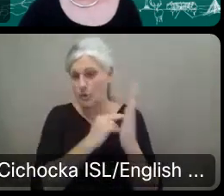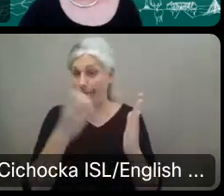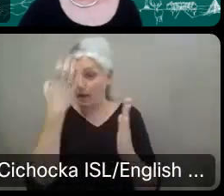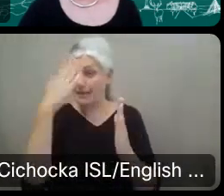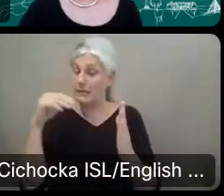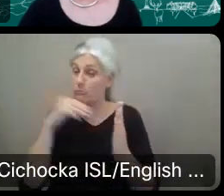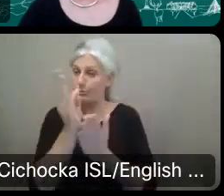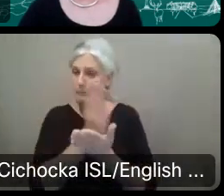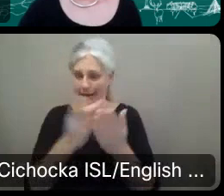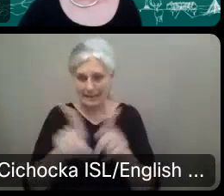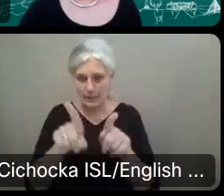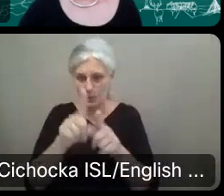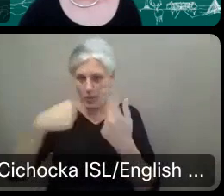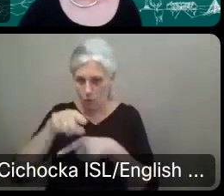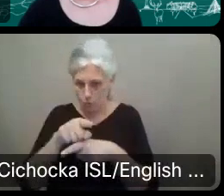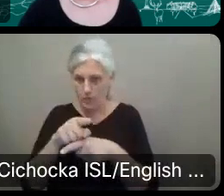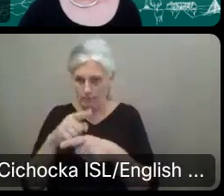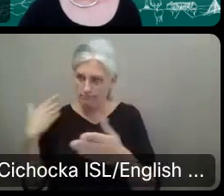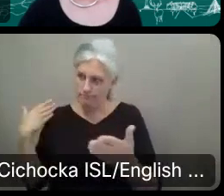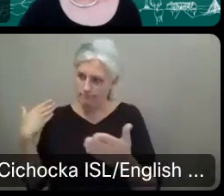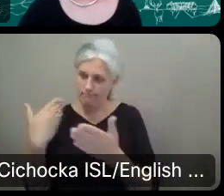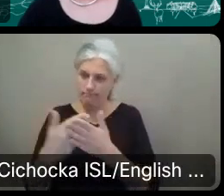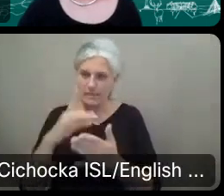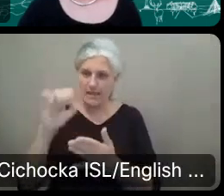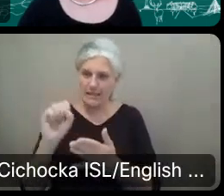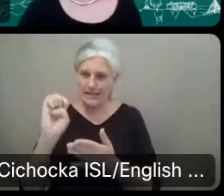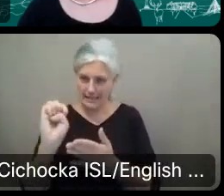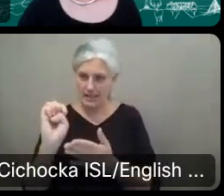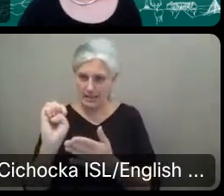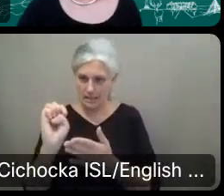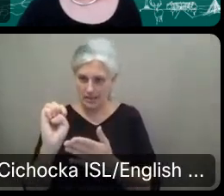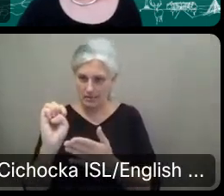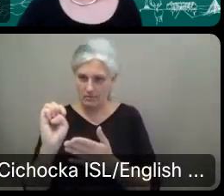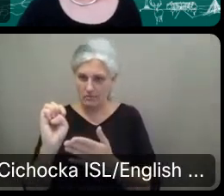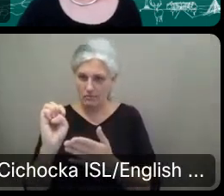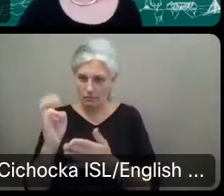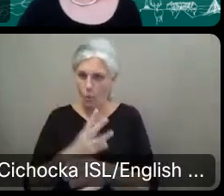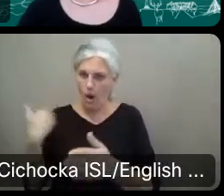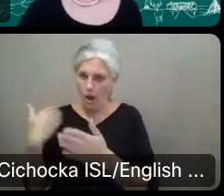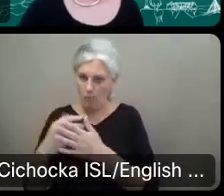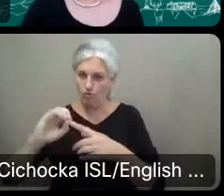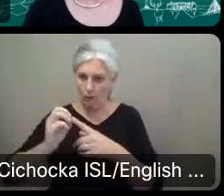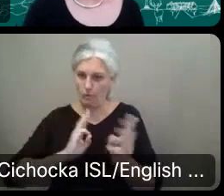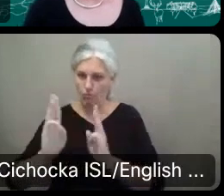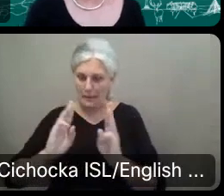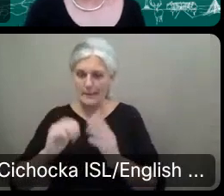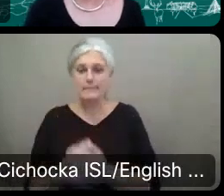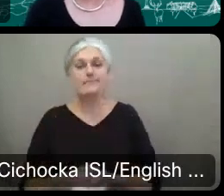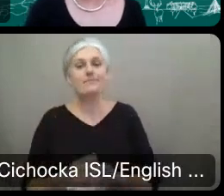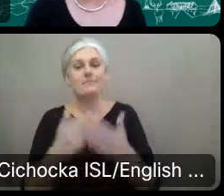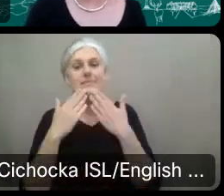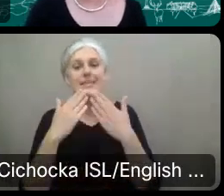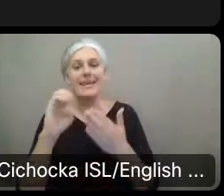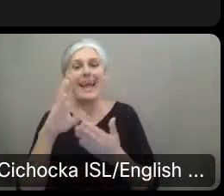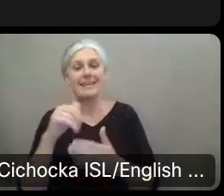really important pieces that we've been driving across the HSE over the last while. Okay, thank you, Ellie. Well done.